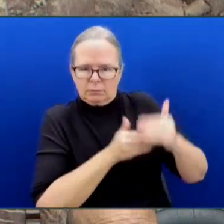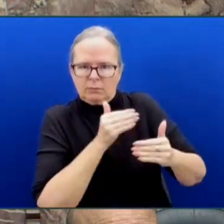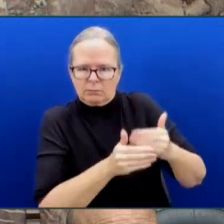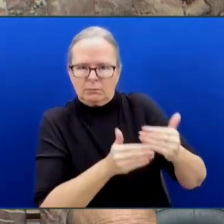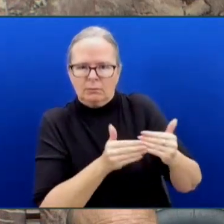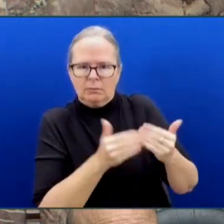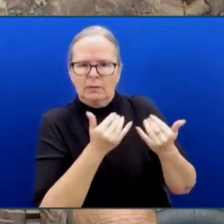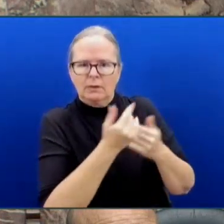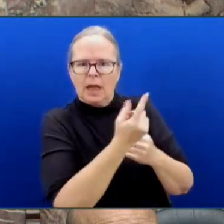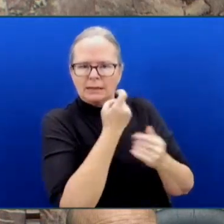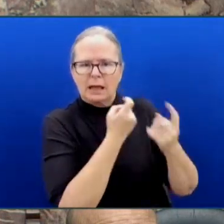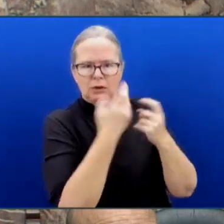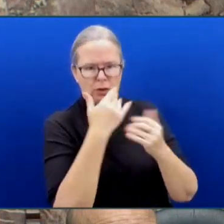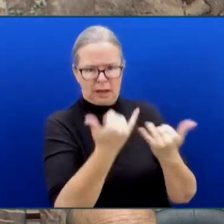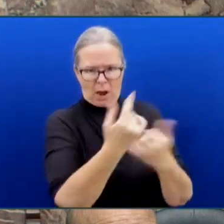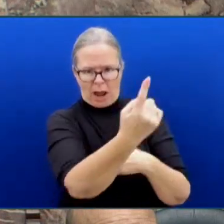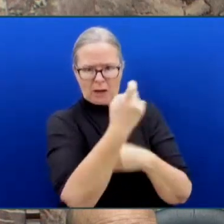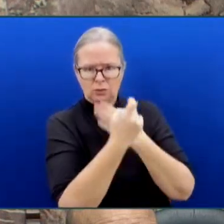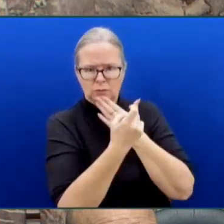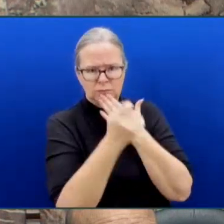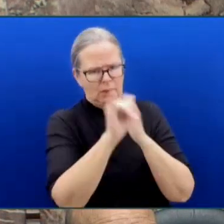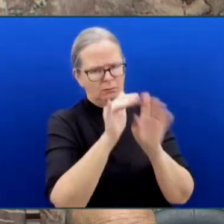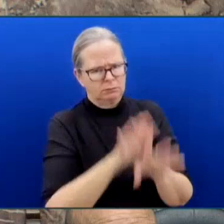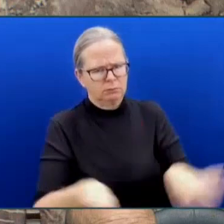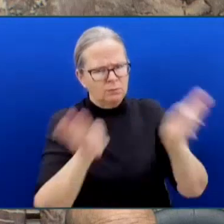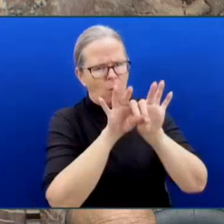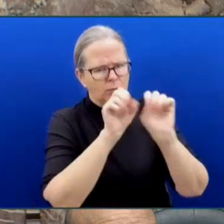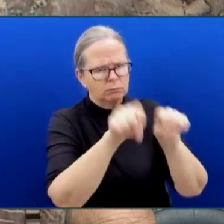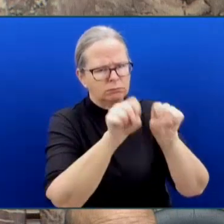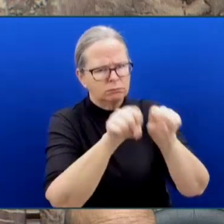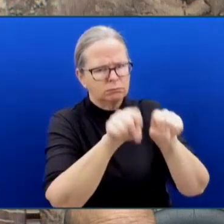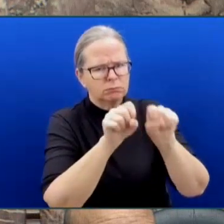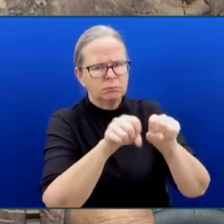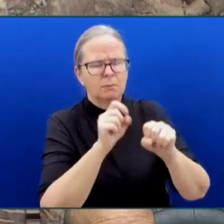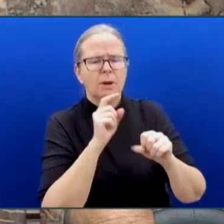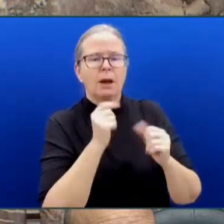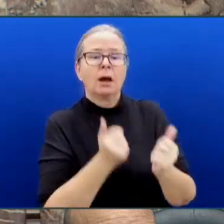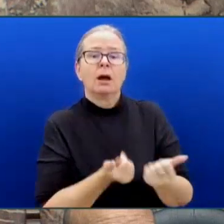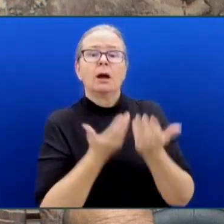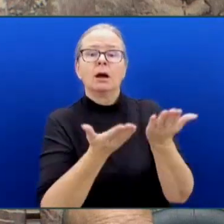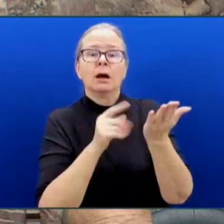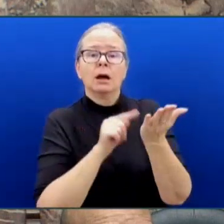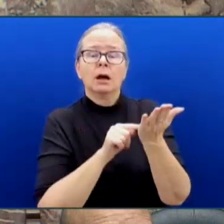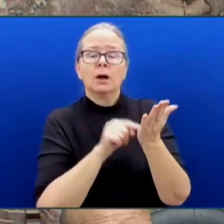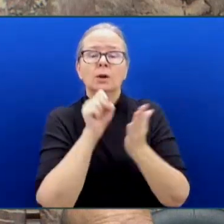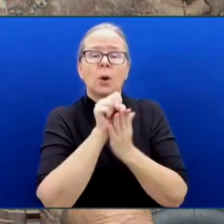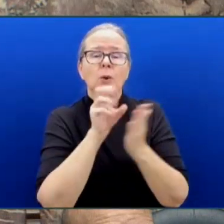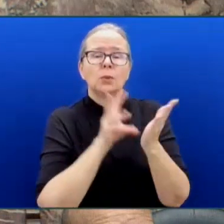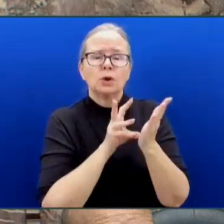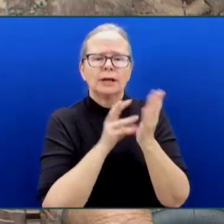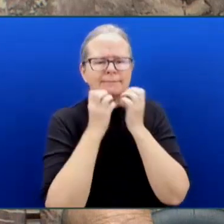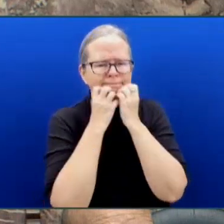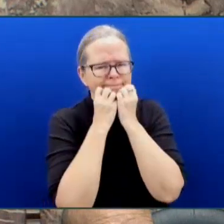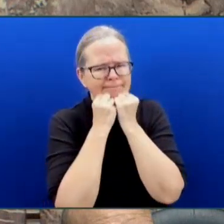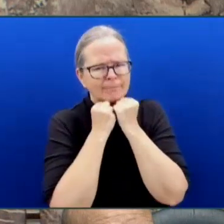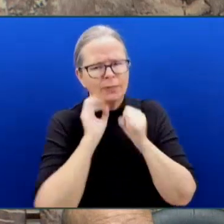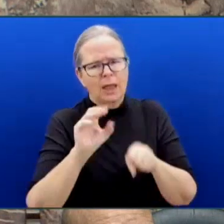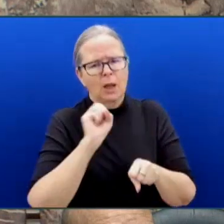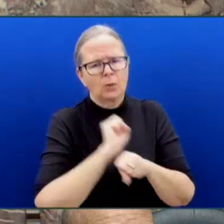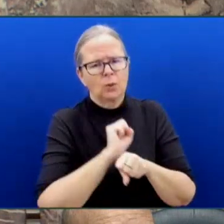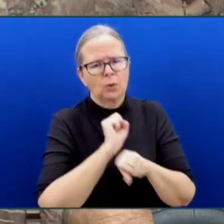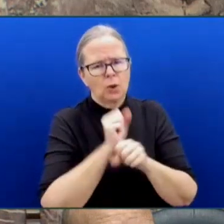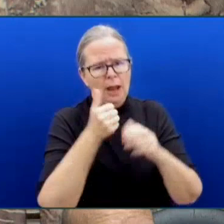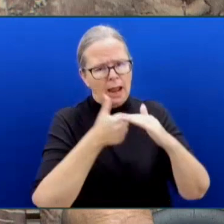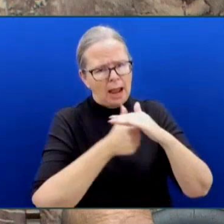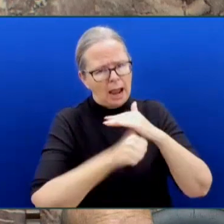raised. The member will know that social workers are obviously important workers in health authorities as well as of the Ministry of Children and Family